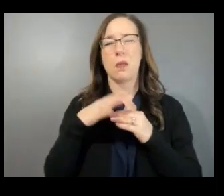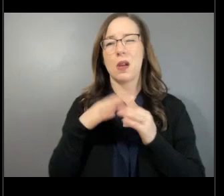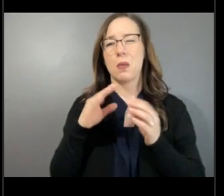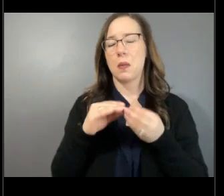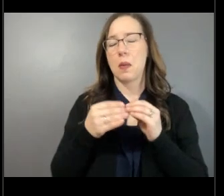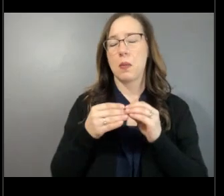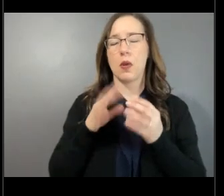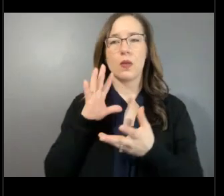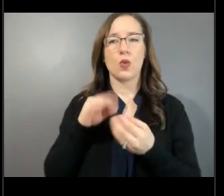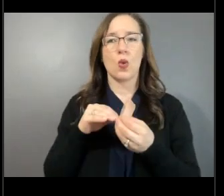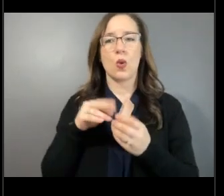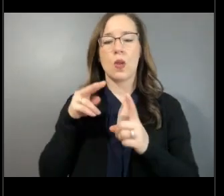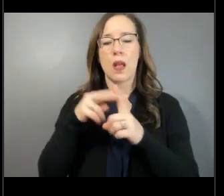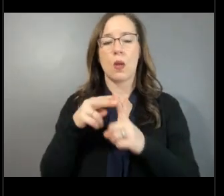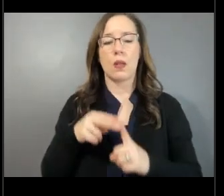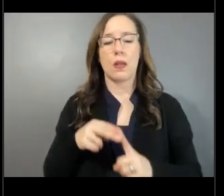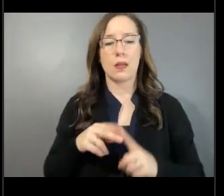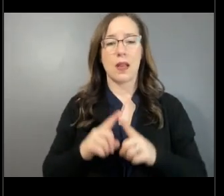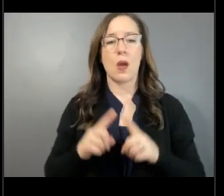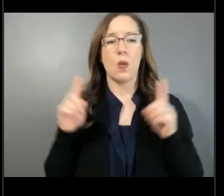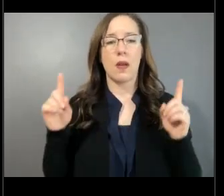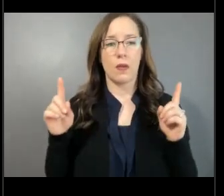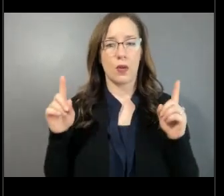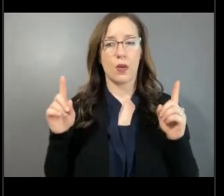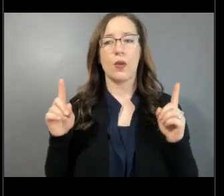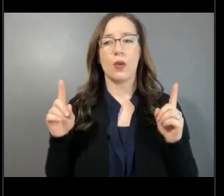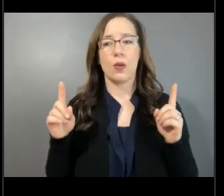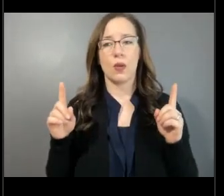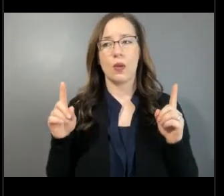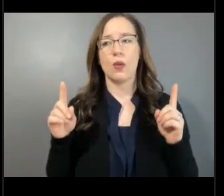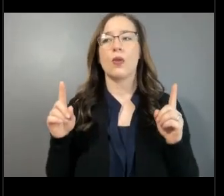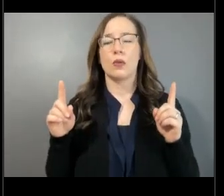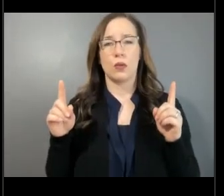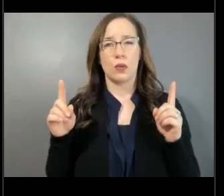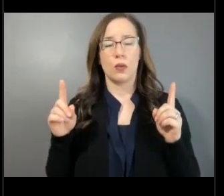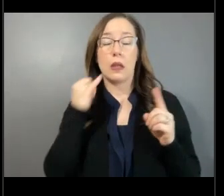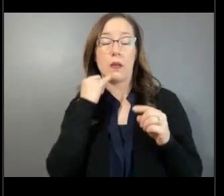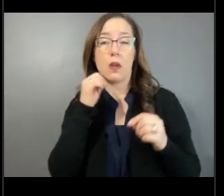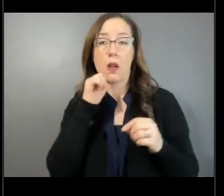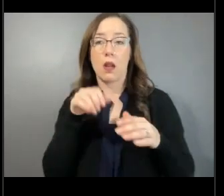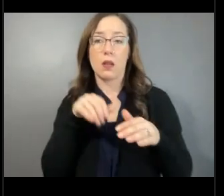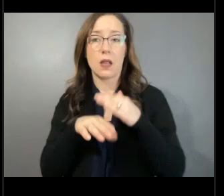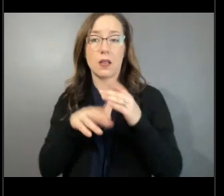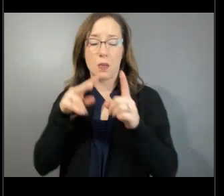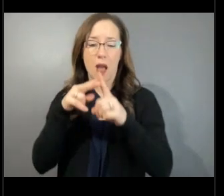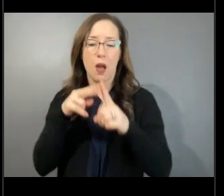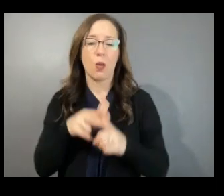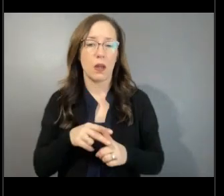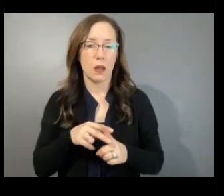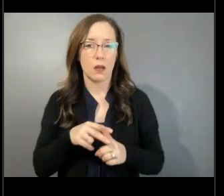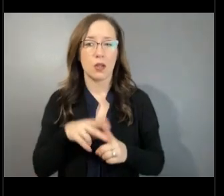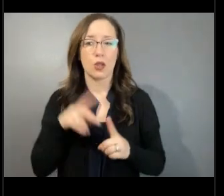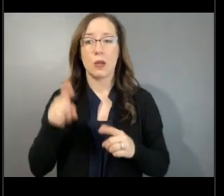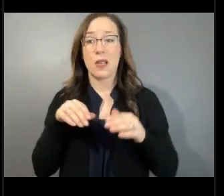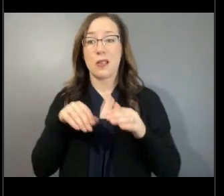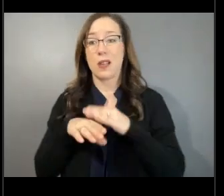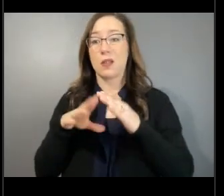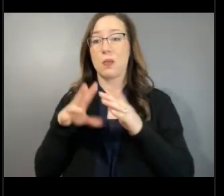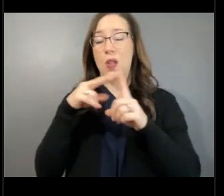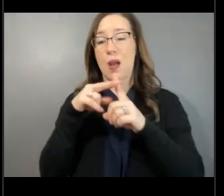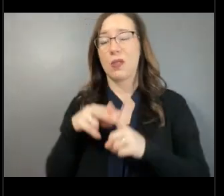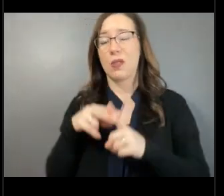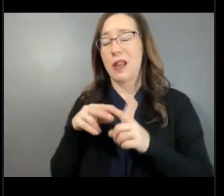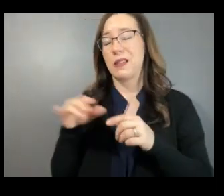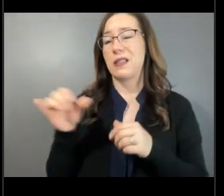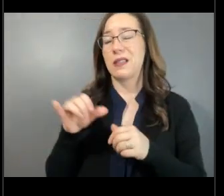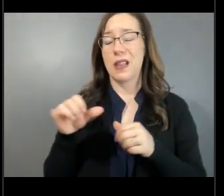outlets. However, if there is an inaccessible outlet, there should be an accessible outlet in the